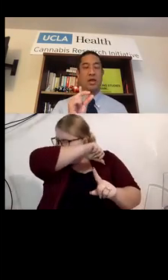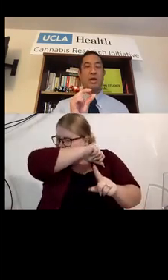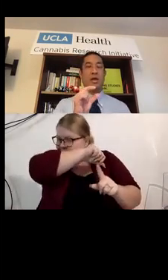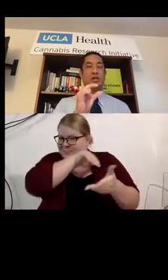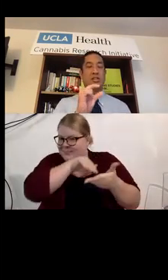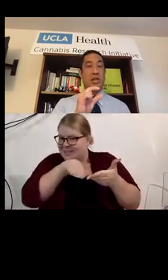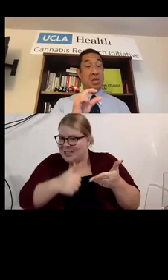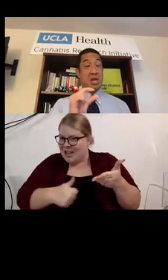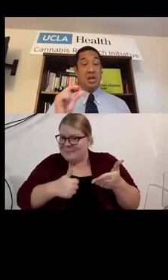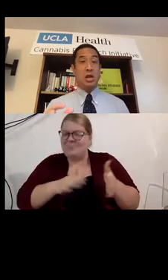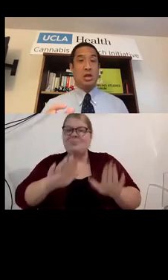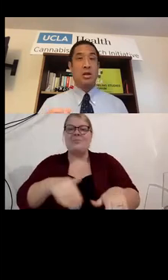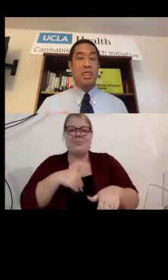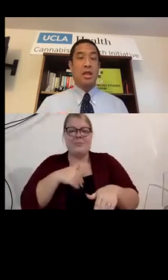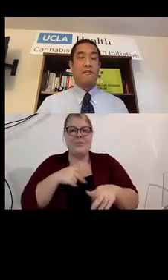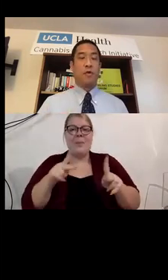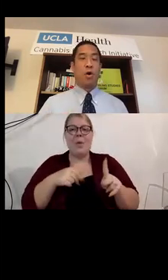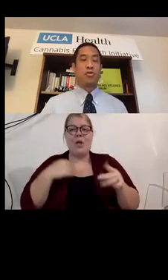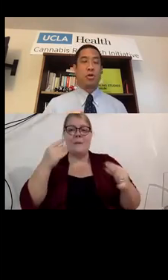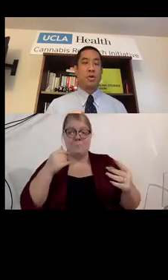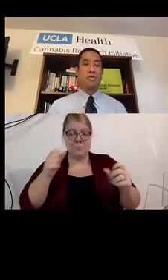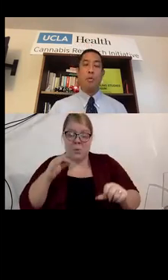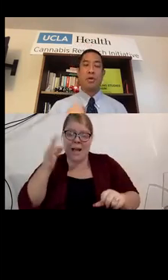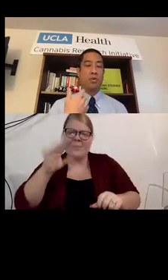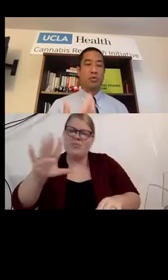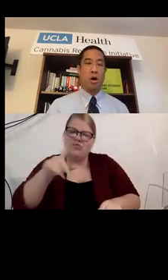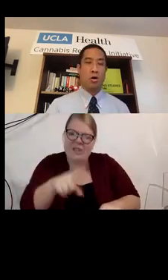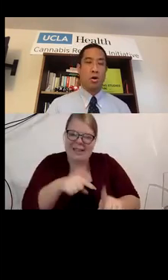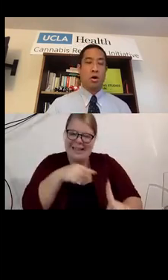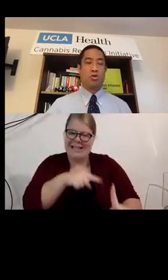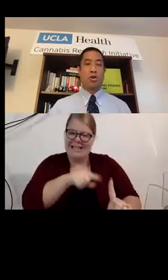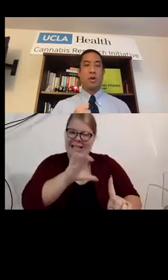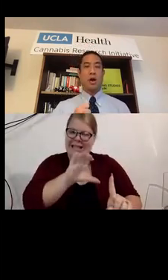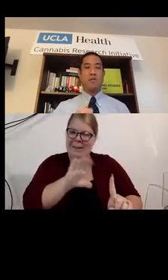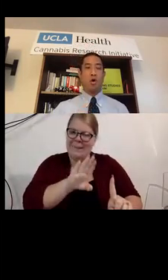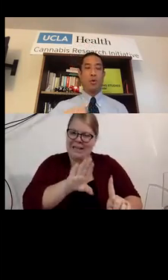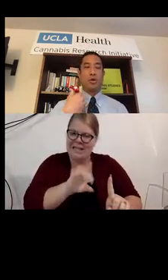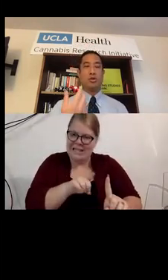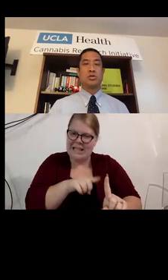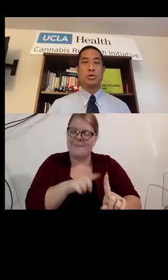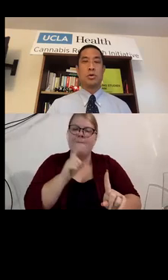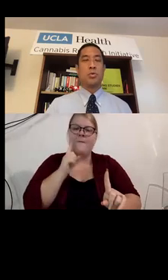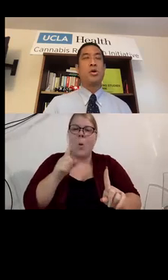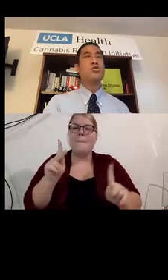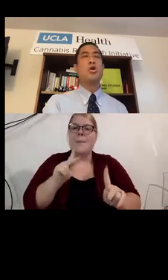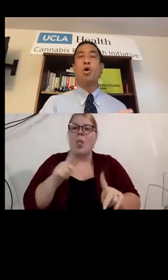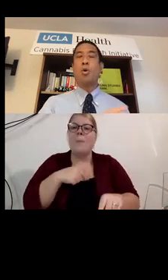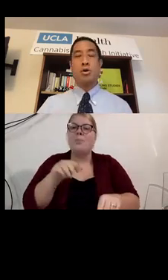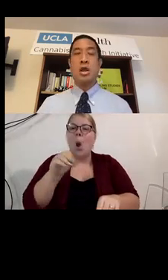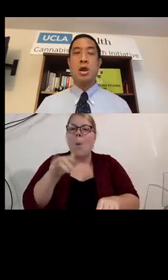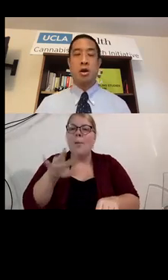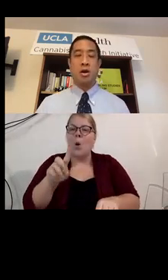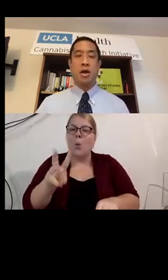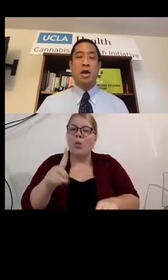specifically CBD for treatment of opiate withdrawal or treatment of opioid use disorder? But we are